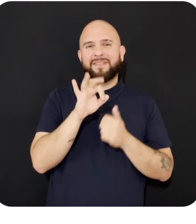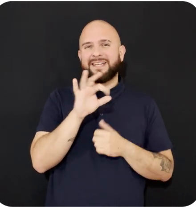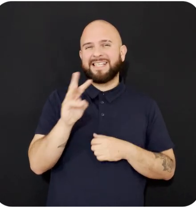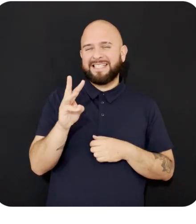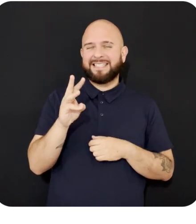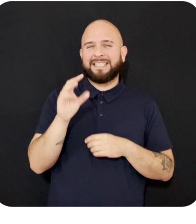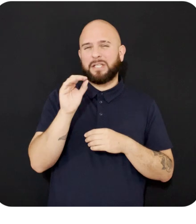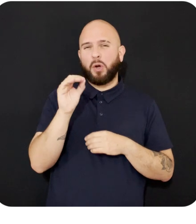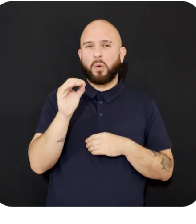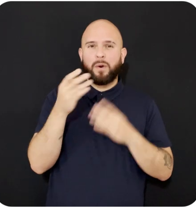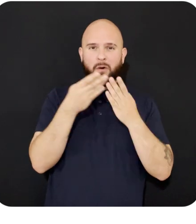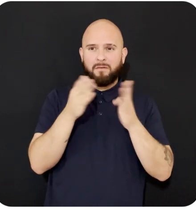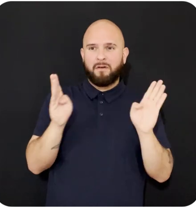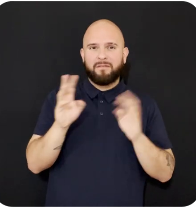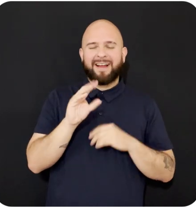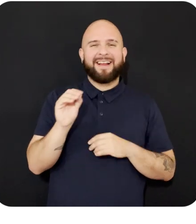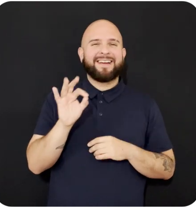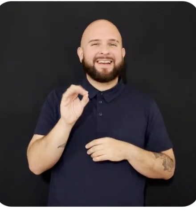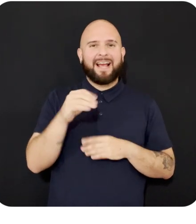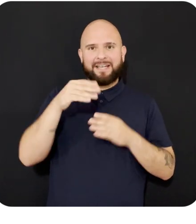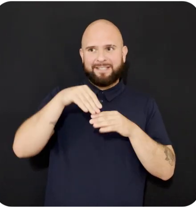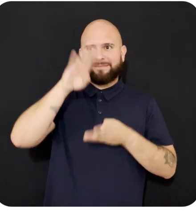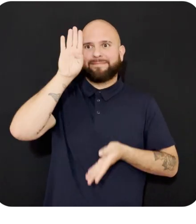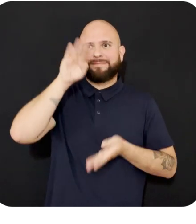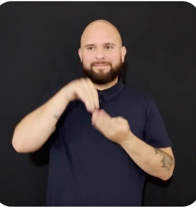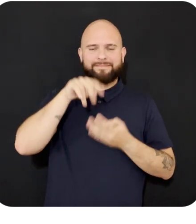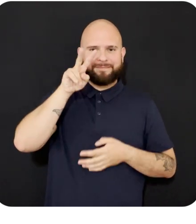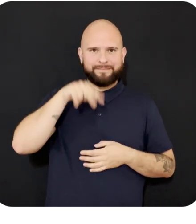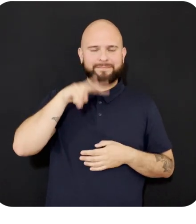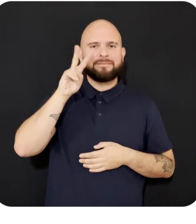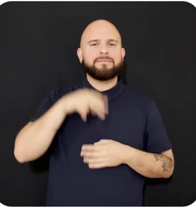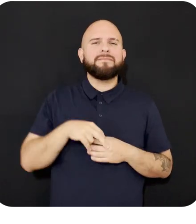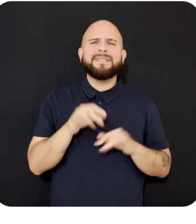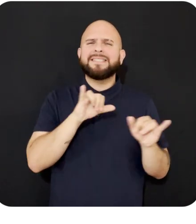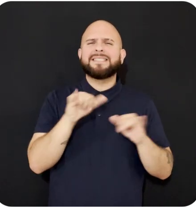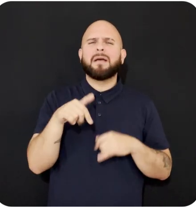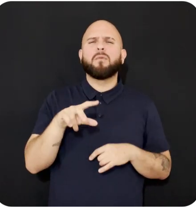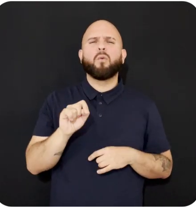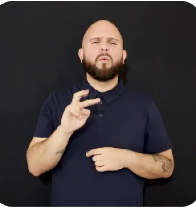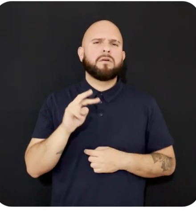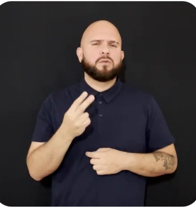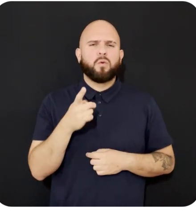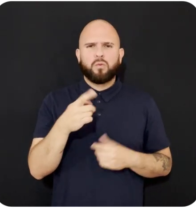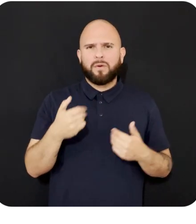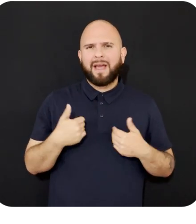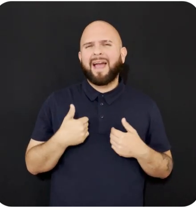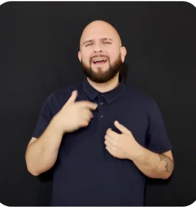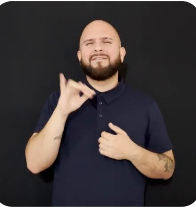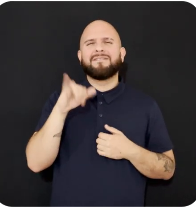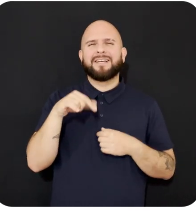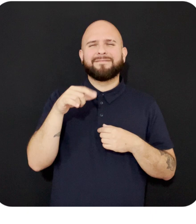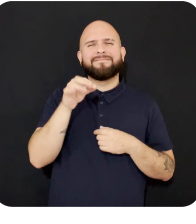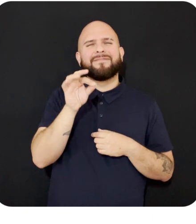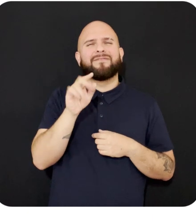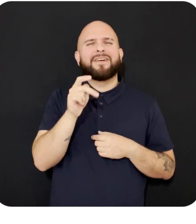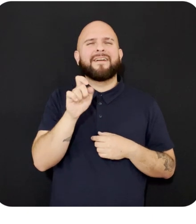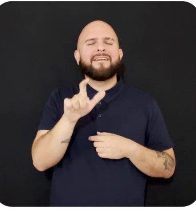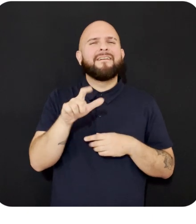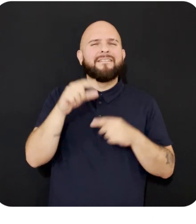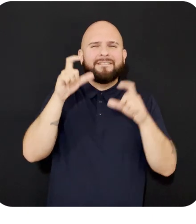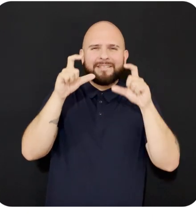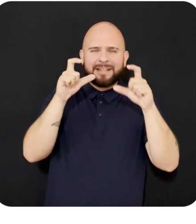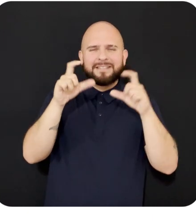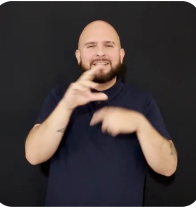96-degree horizontal and 90-degree vertical field of view. Just like Quest 2, you've got Fresnel lenses and the